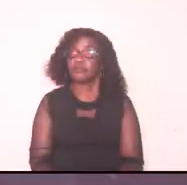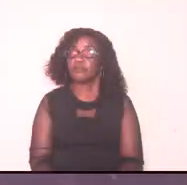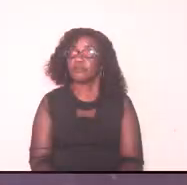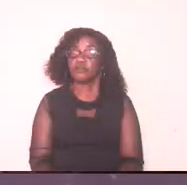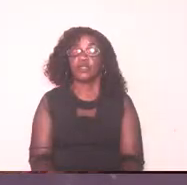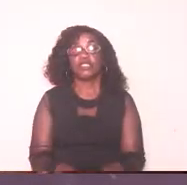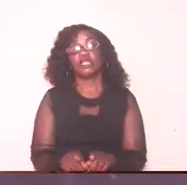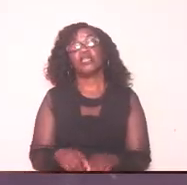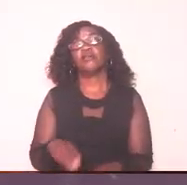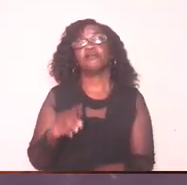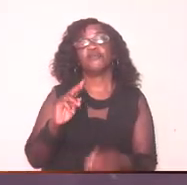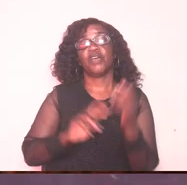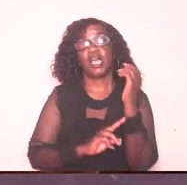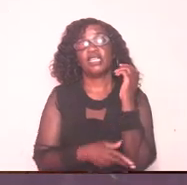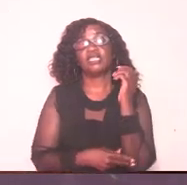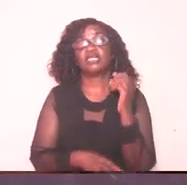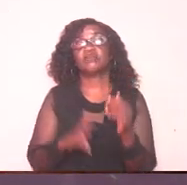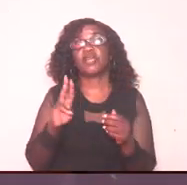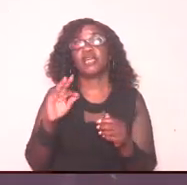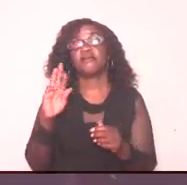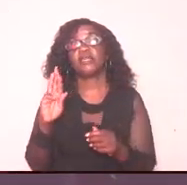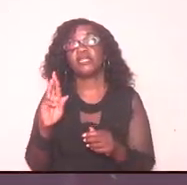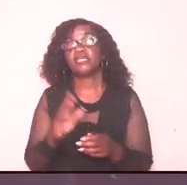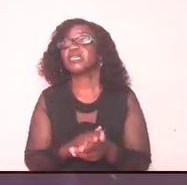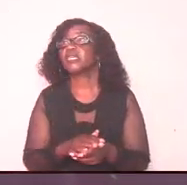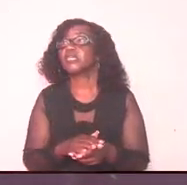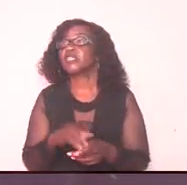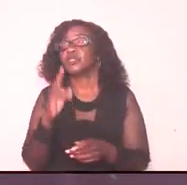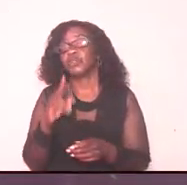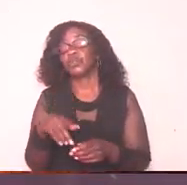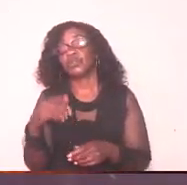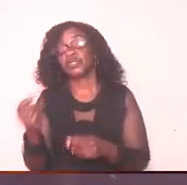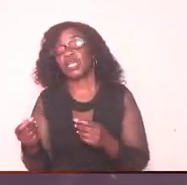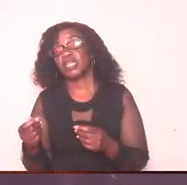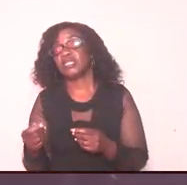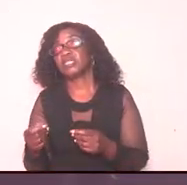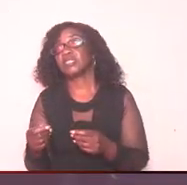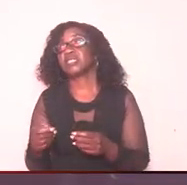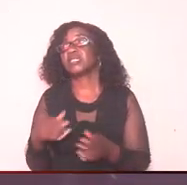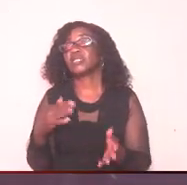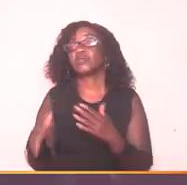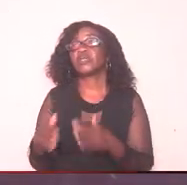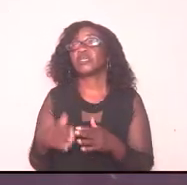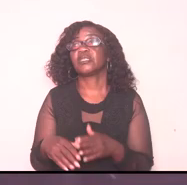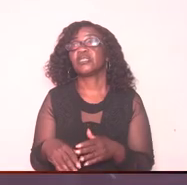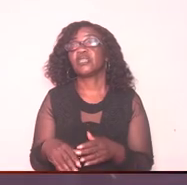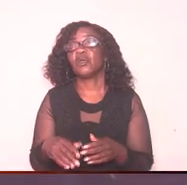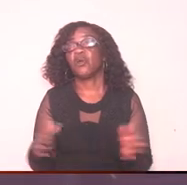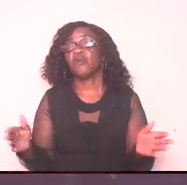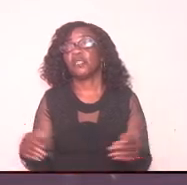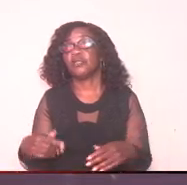you. That was the Deputy Prime Minister. There will always be two sides of a coin, and therefore I will ask the opening